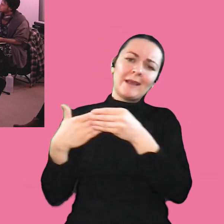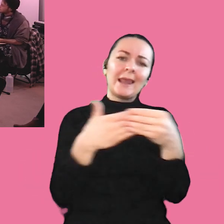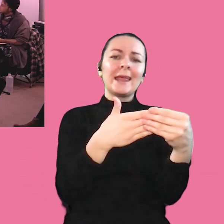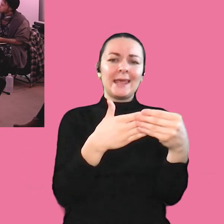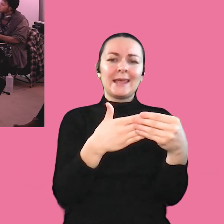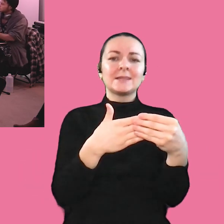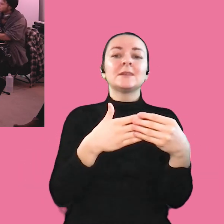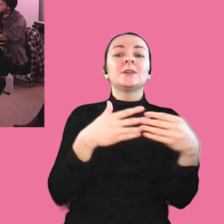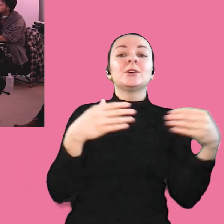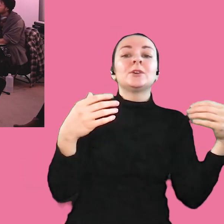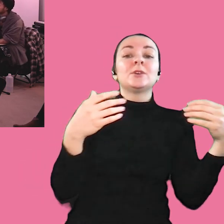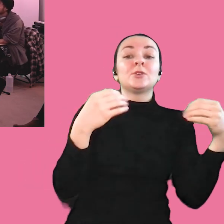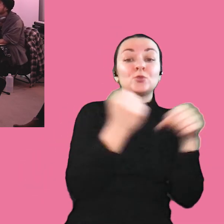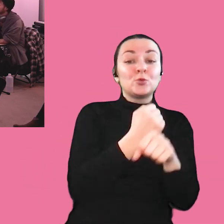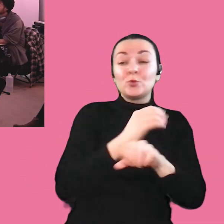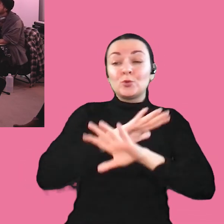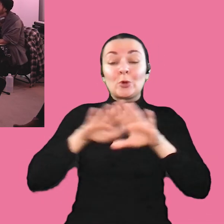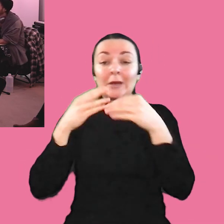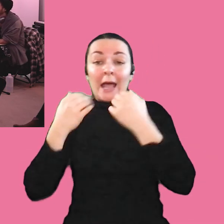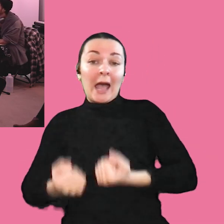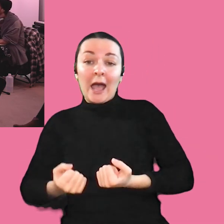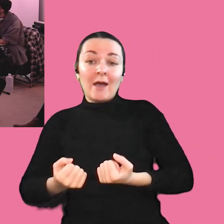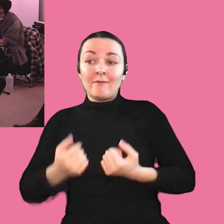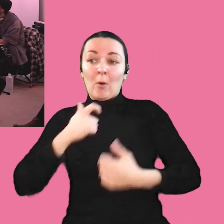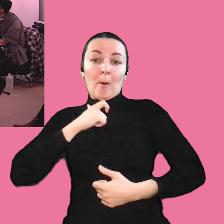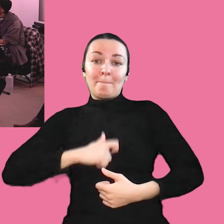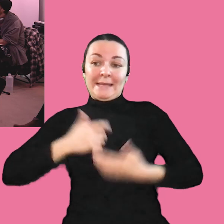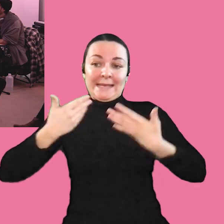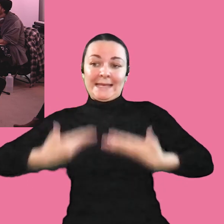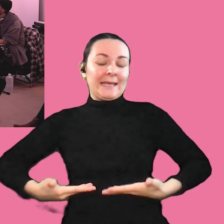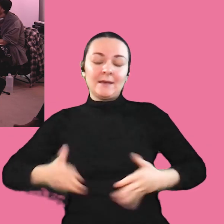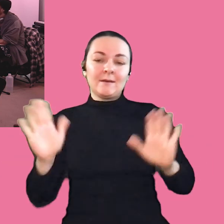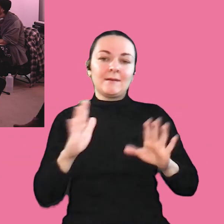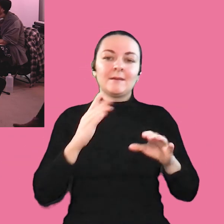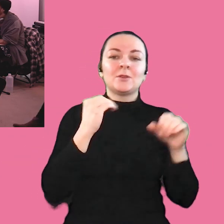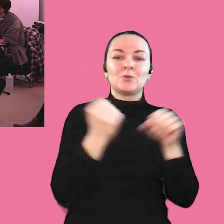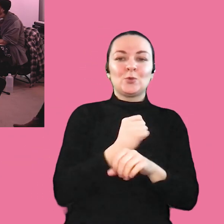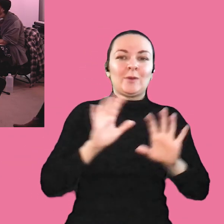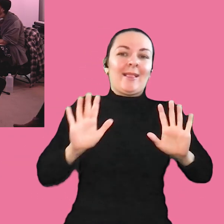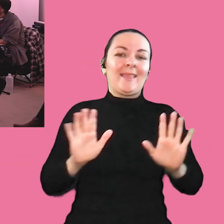the doing, it's not the having or the being. And I'll leave it to that.